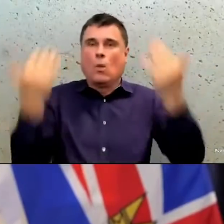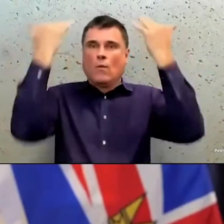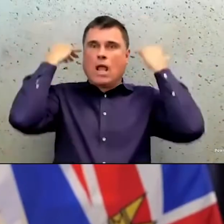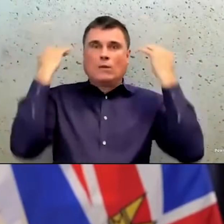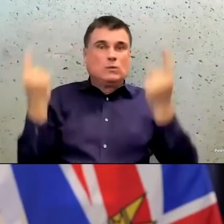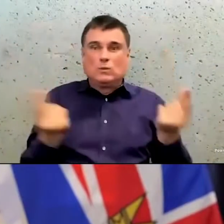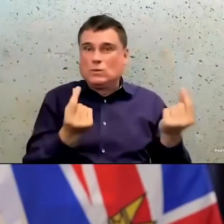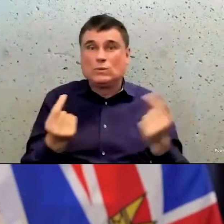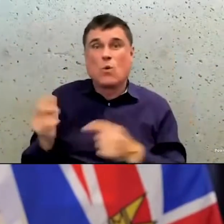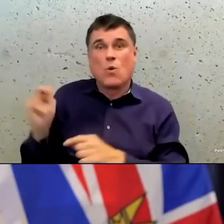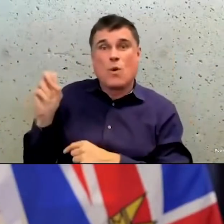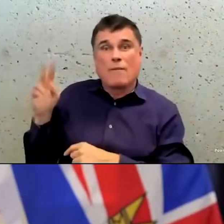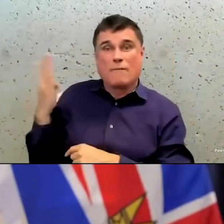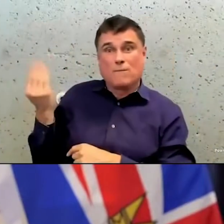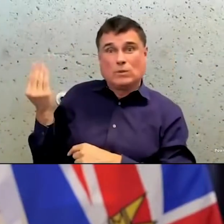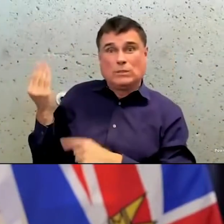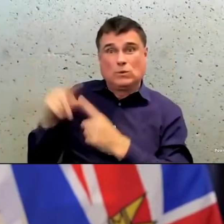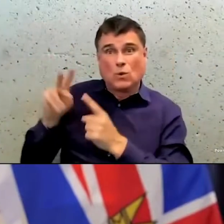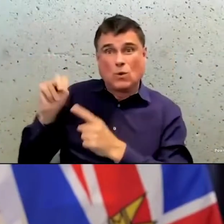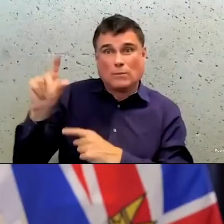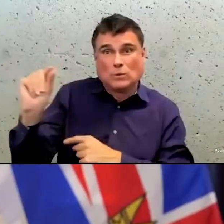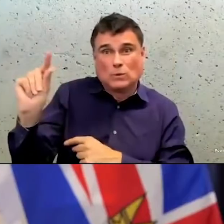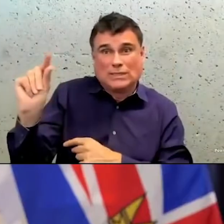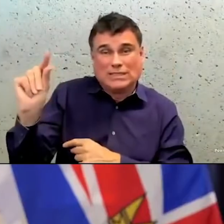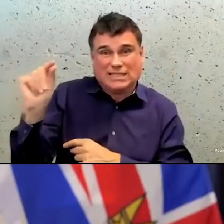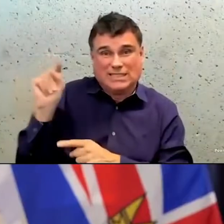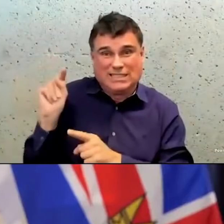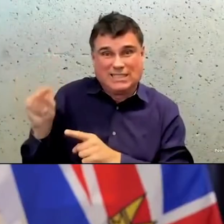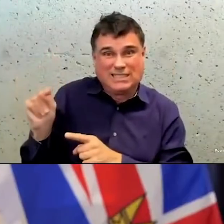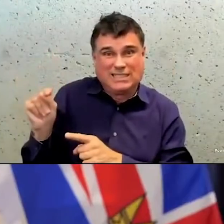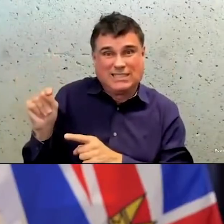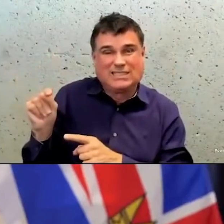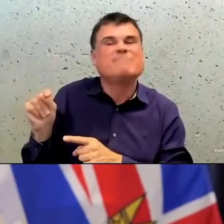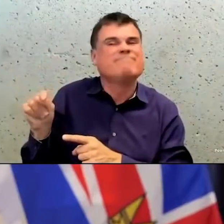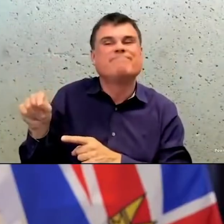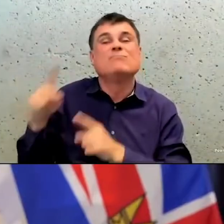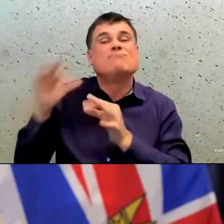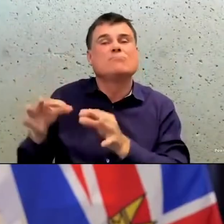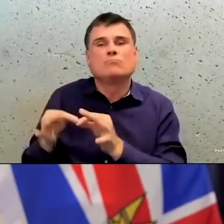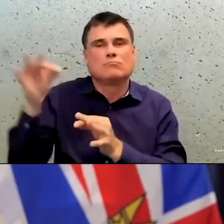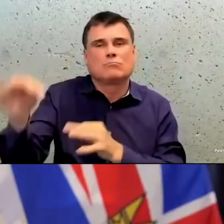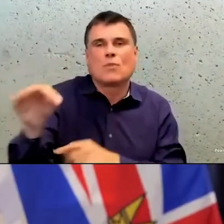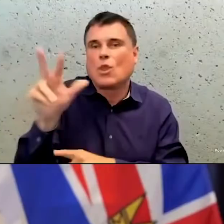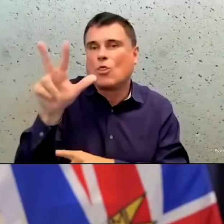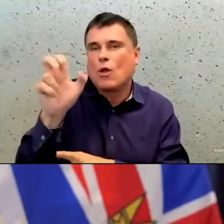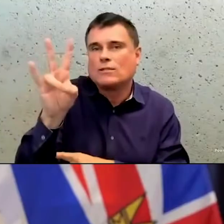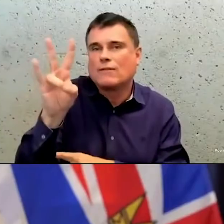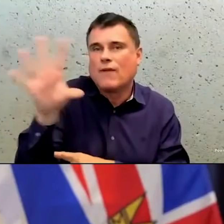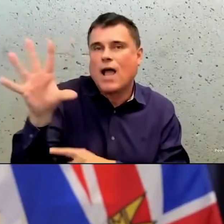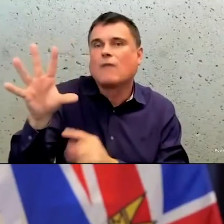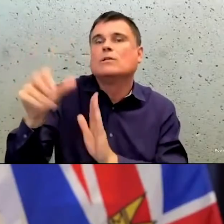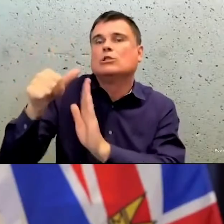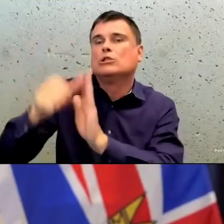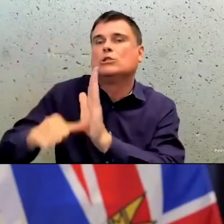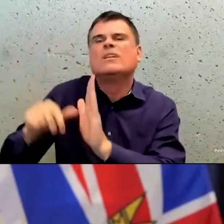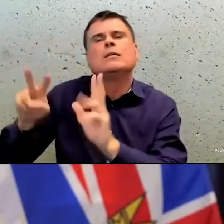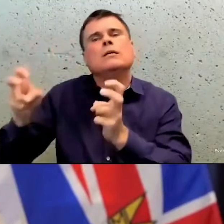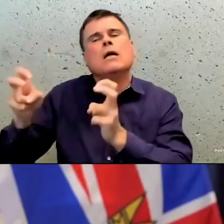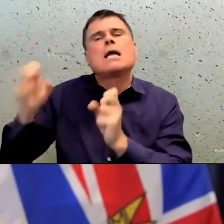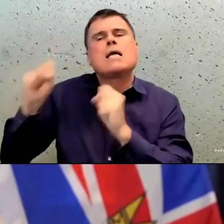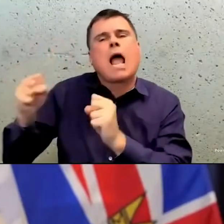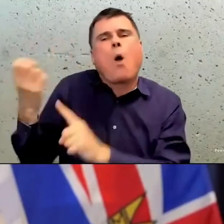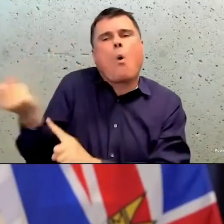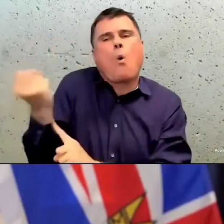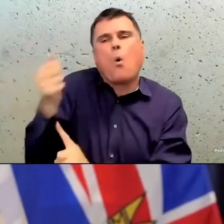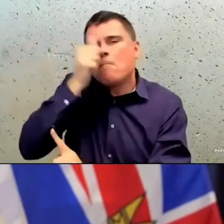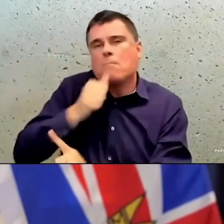November 20th, health authorities postponed 375 non-urgent scheduled surgeries. That's 197 in the